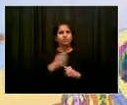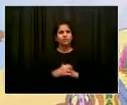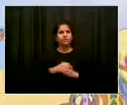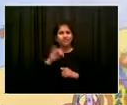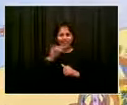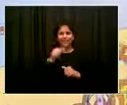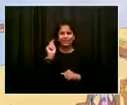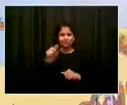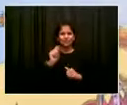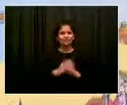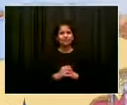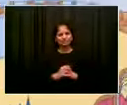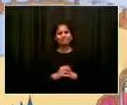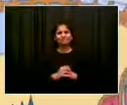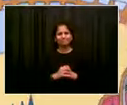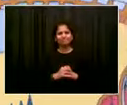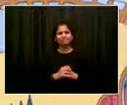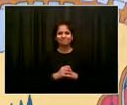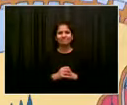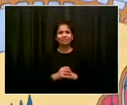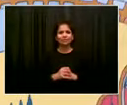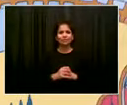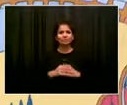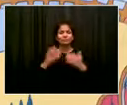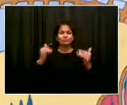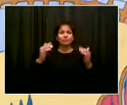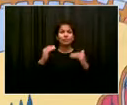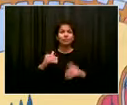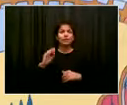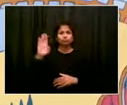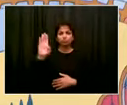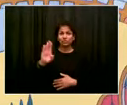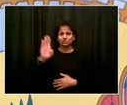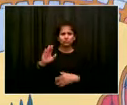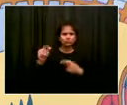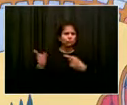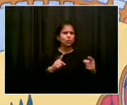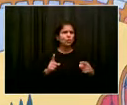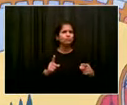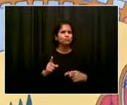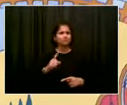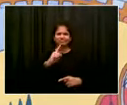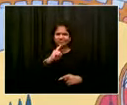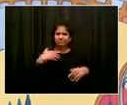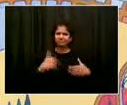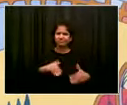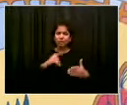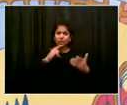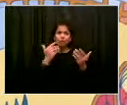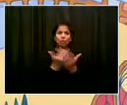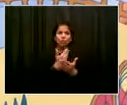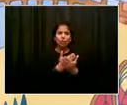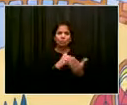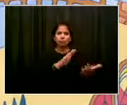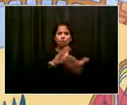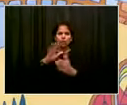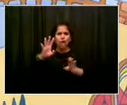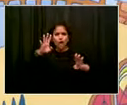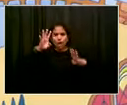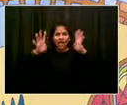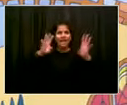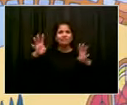think about what's happened in Brooklyn, there's a big piece of it, a different approach, a powerful engagement between police and community. But